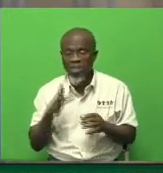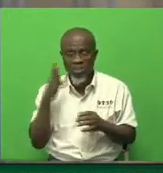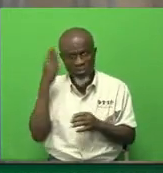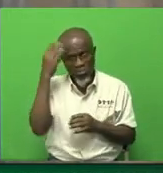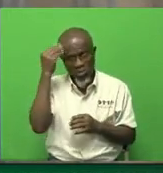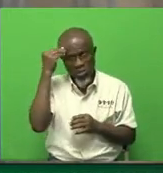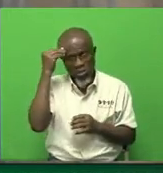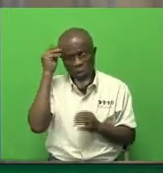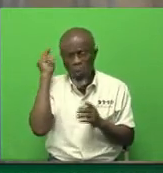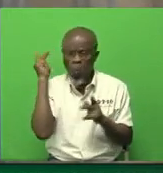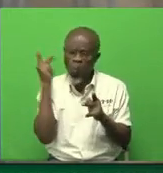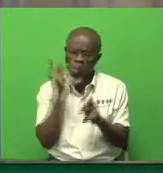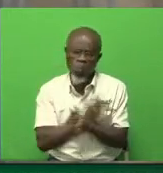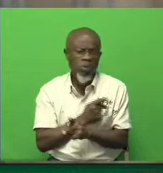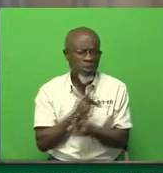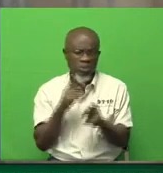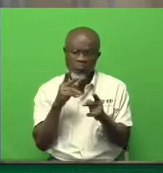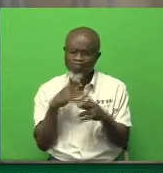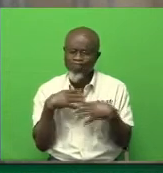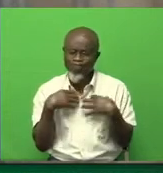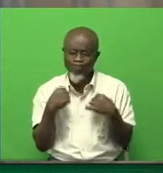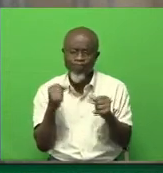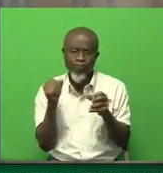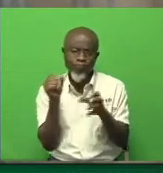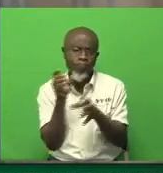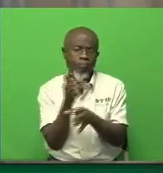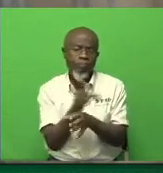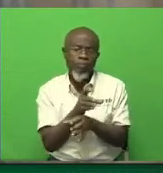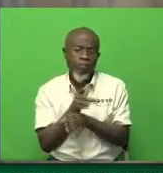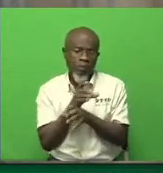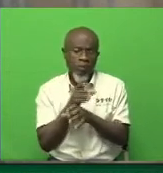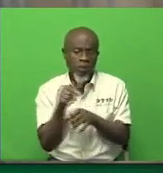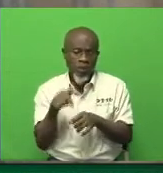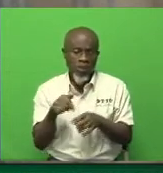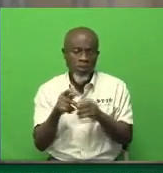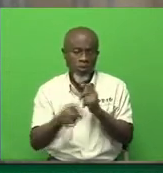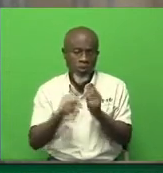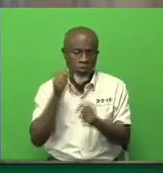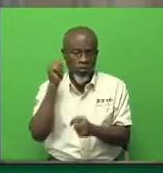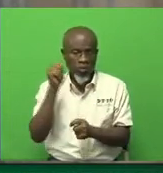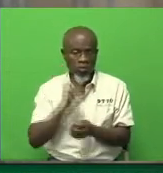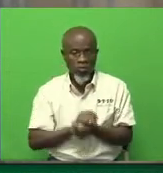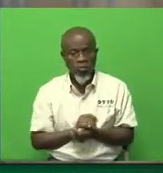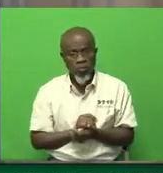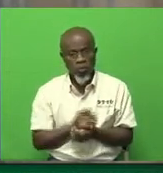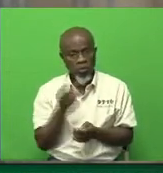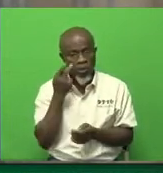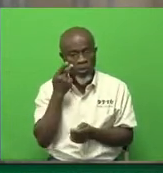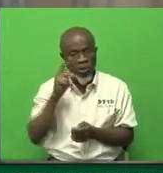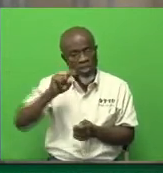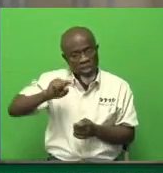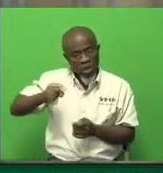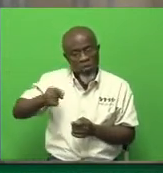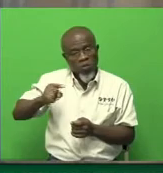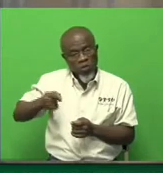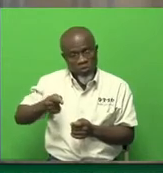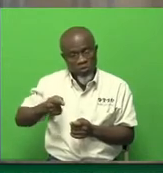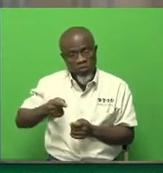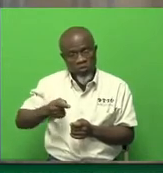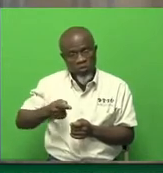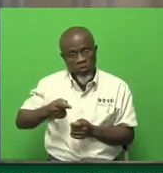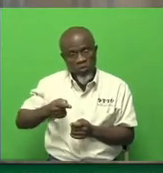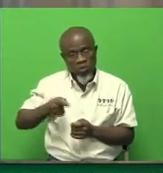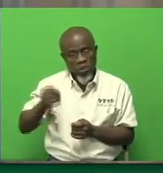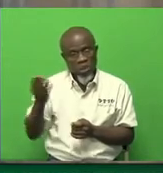history your pervasive criminal negligence has resulted in the deaths of thousands yes ma'am